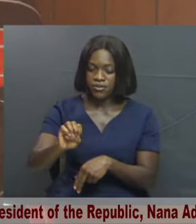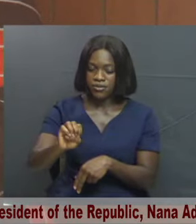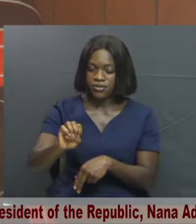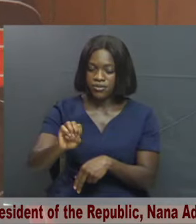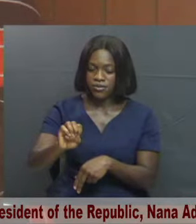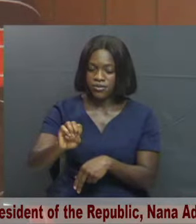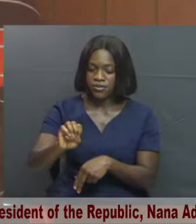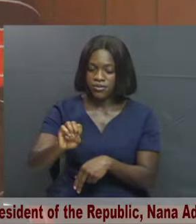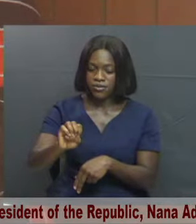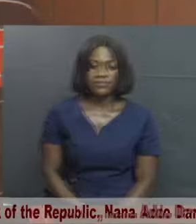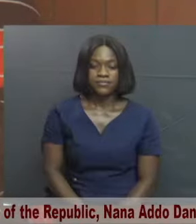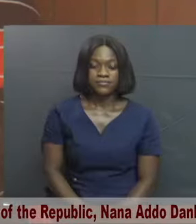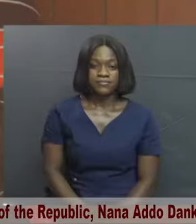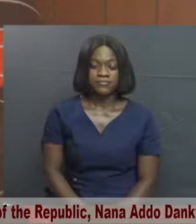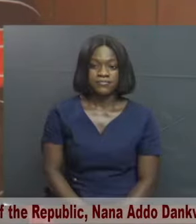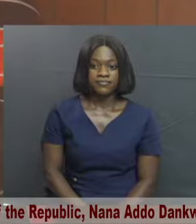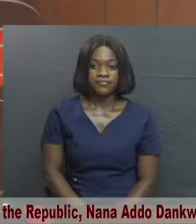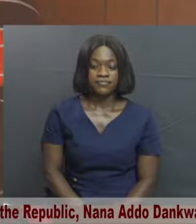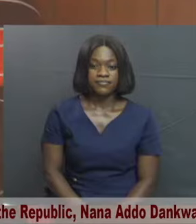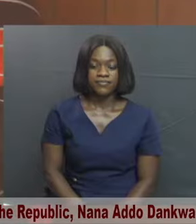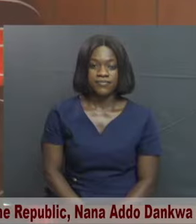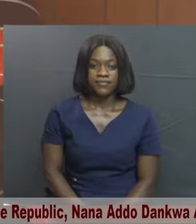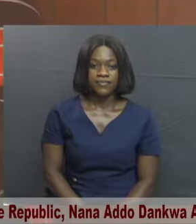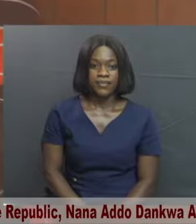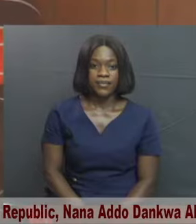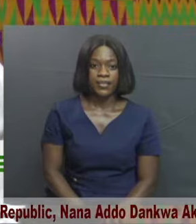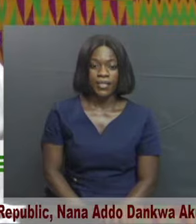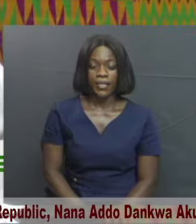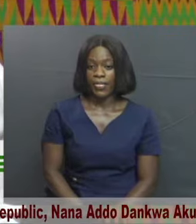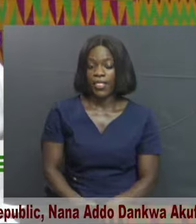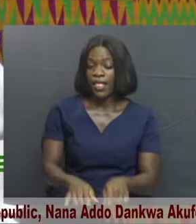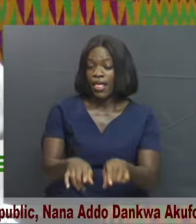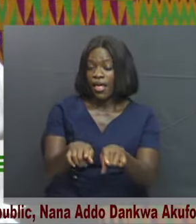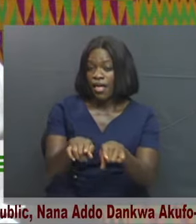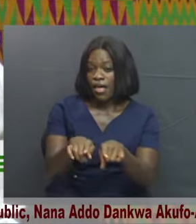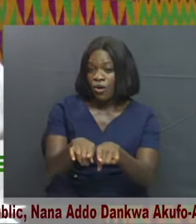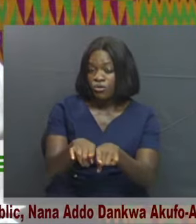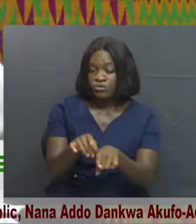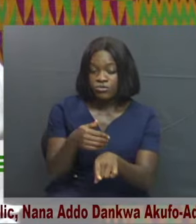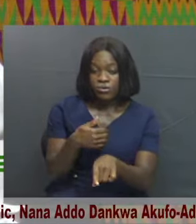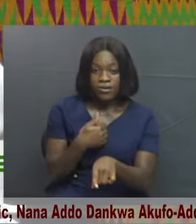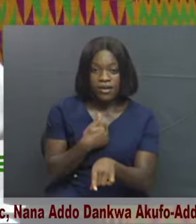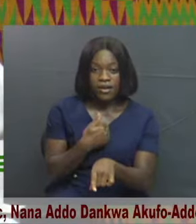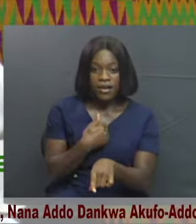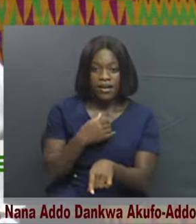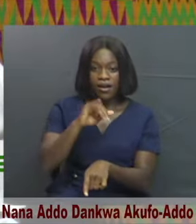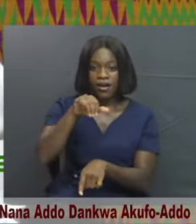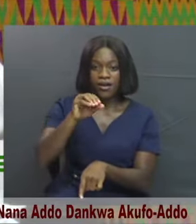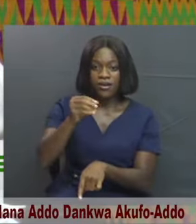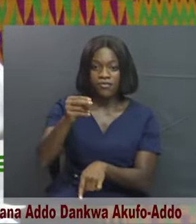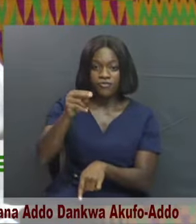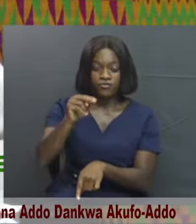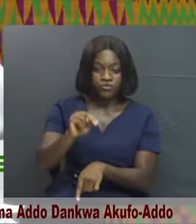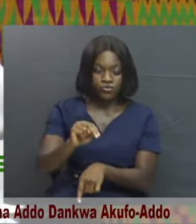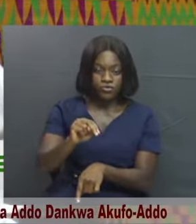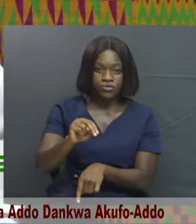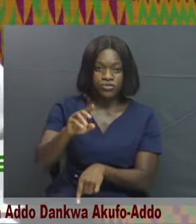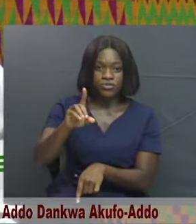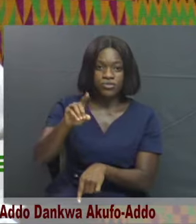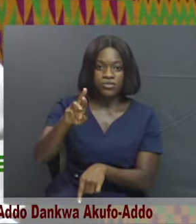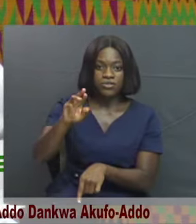orar we have his Excellency John dramani